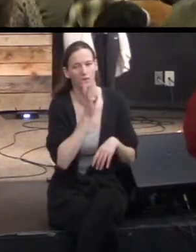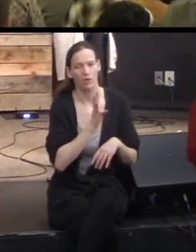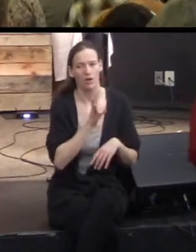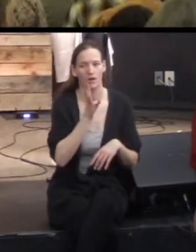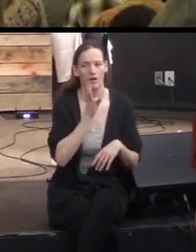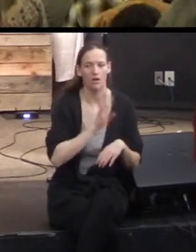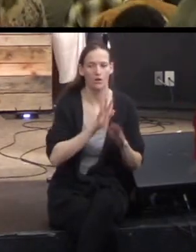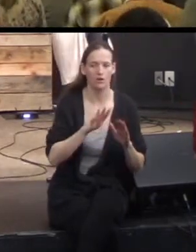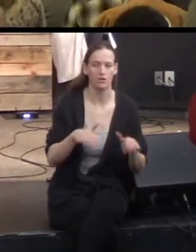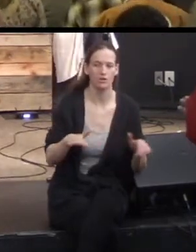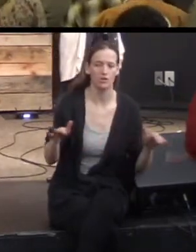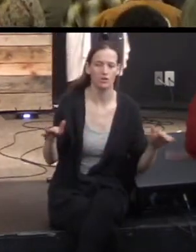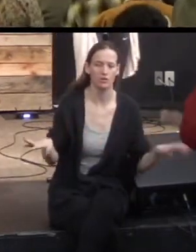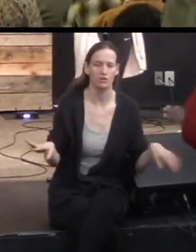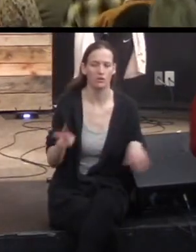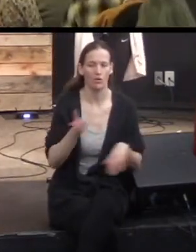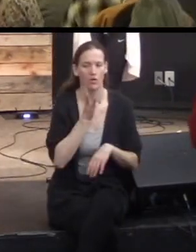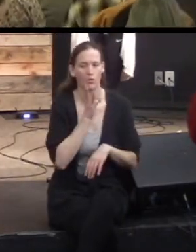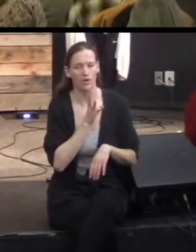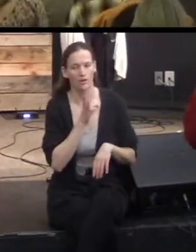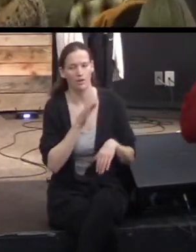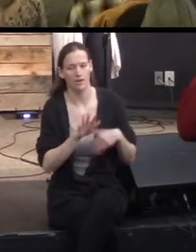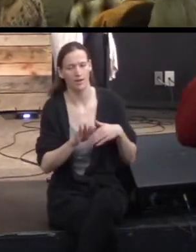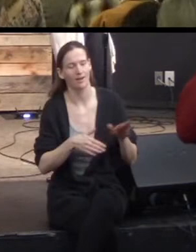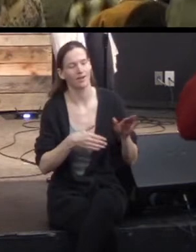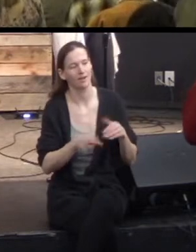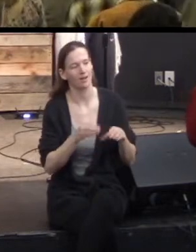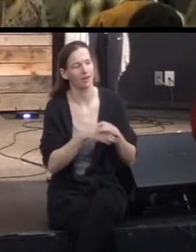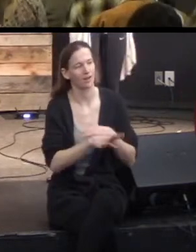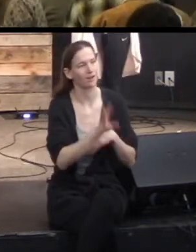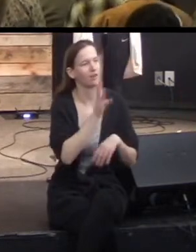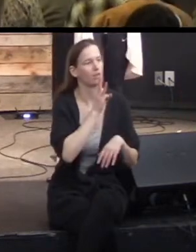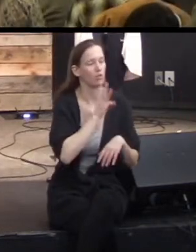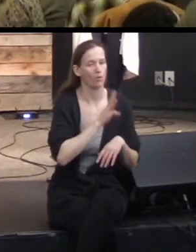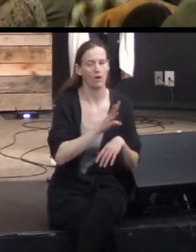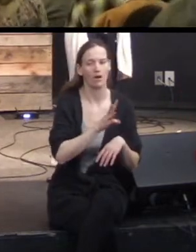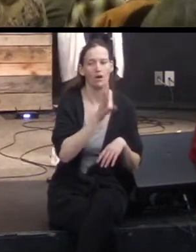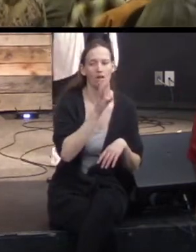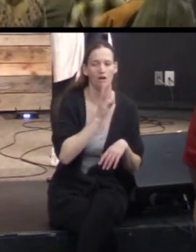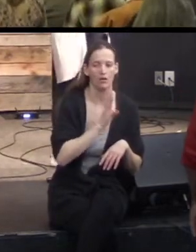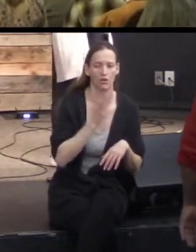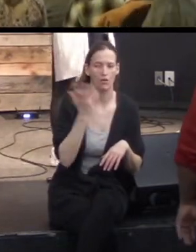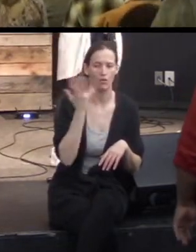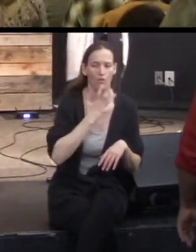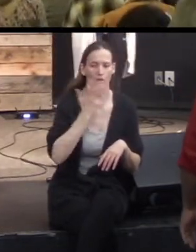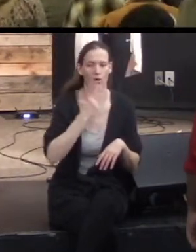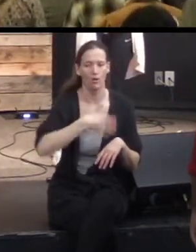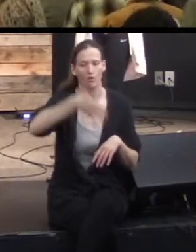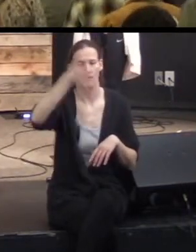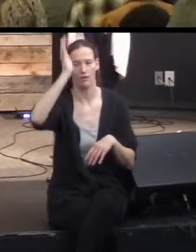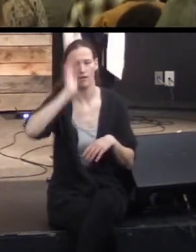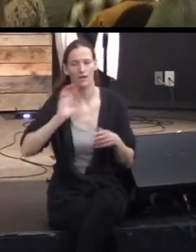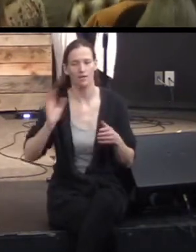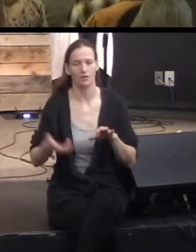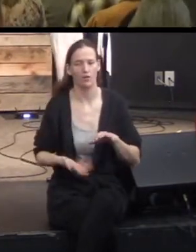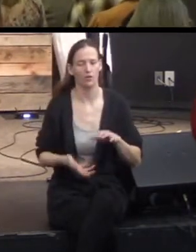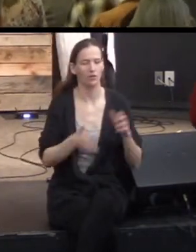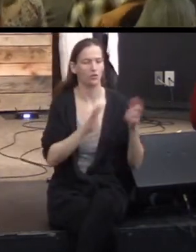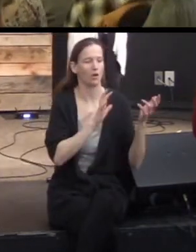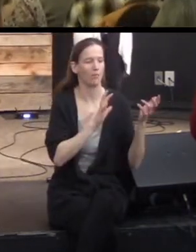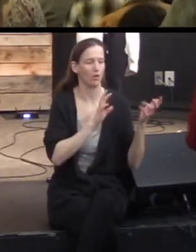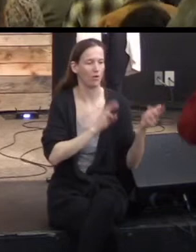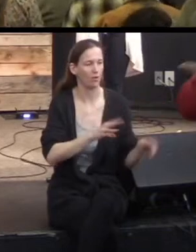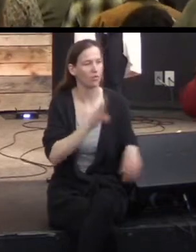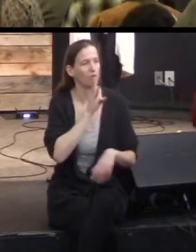wade in the water, children, wade in the water. Whoa, God's